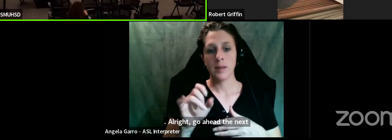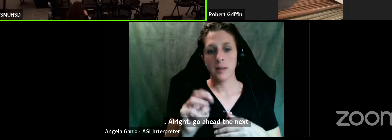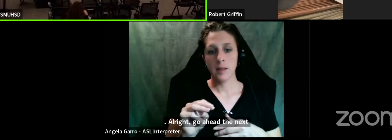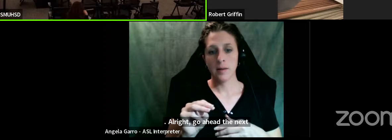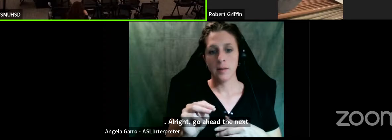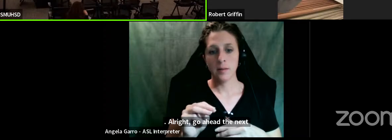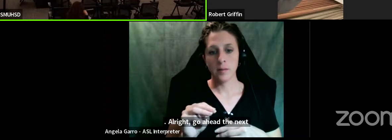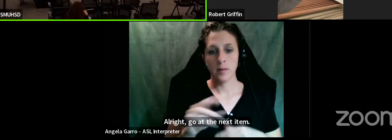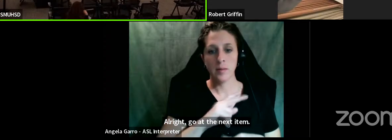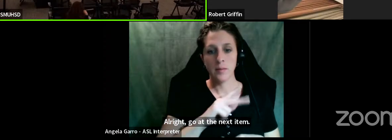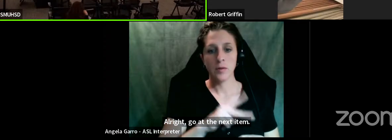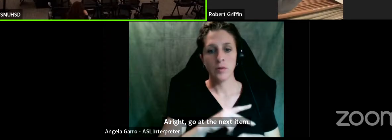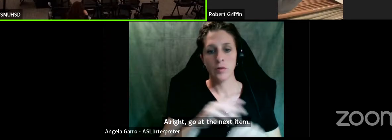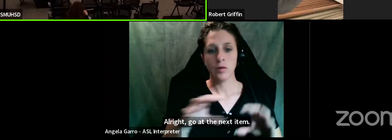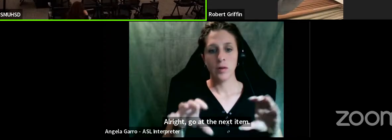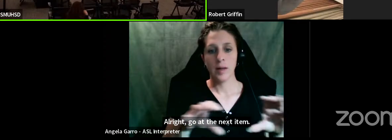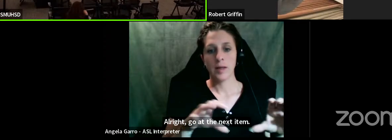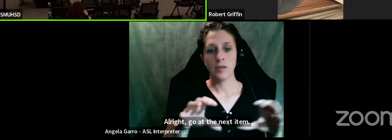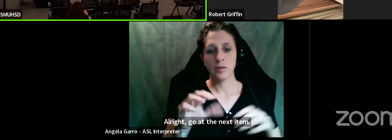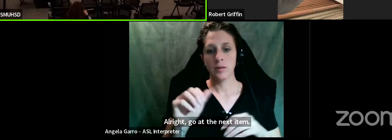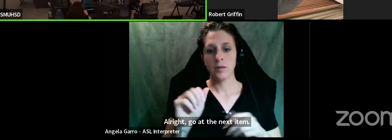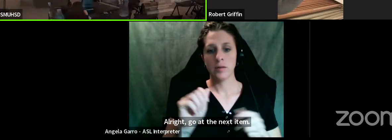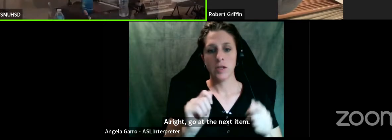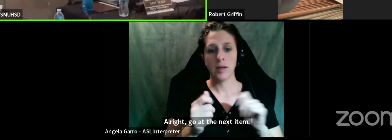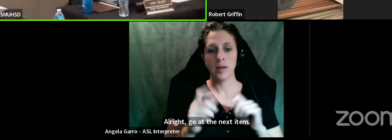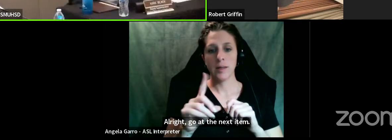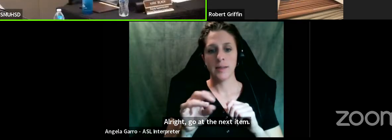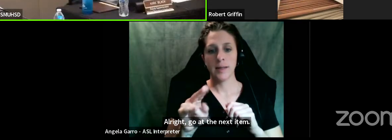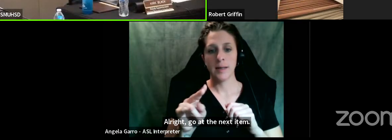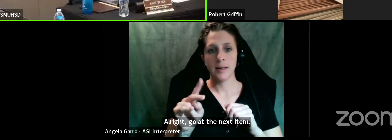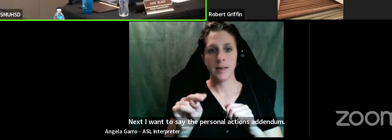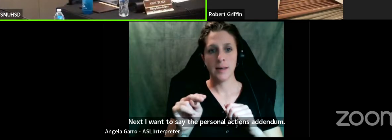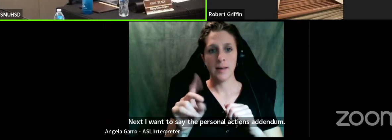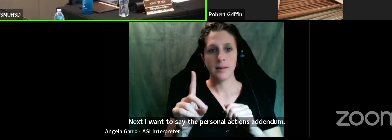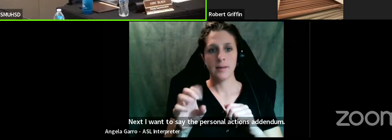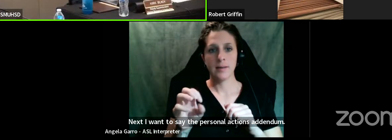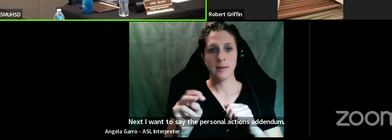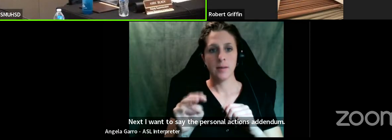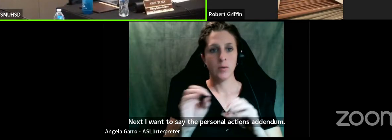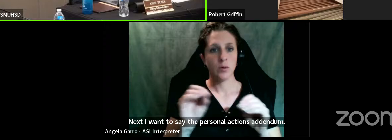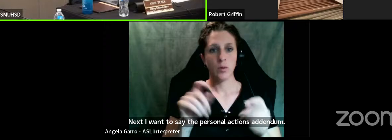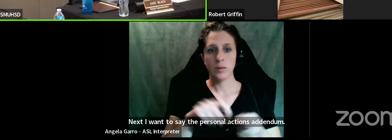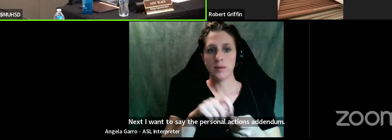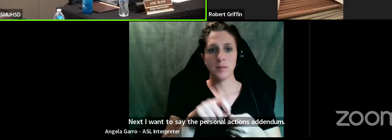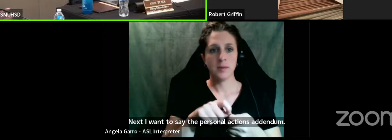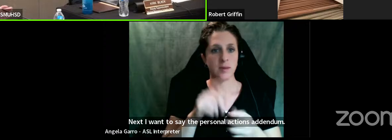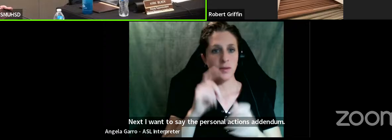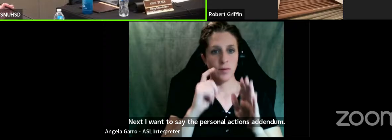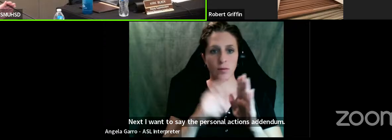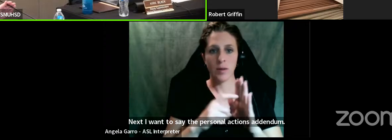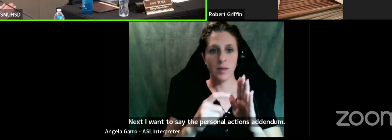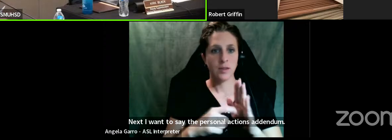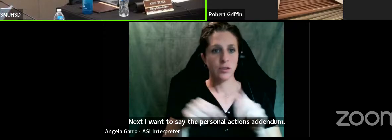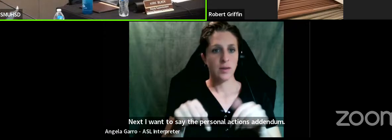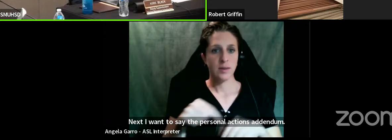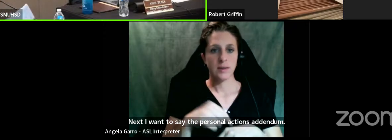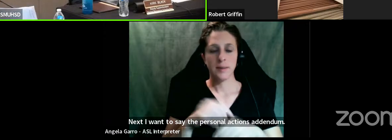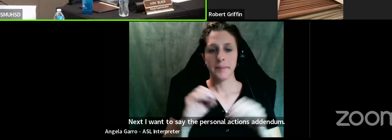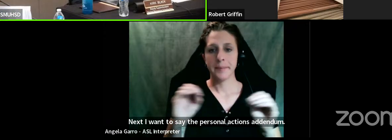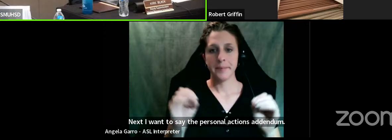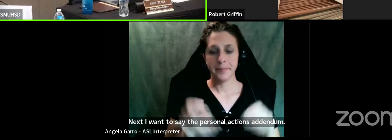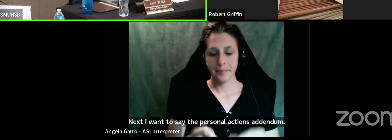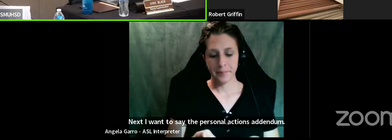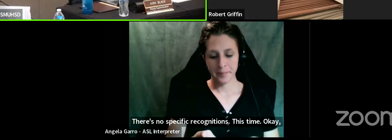the personal actions addendum. There's no specific recognitions this time.